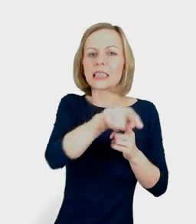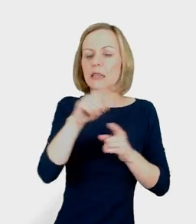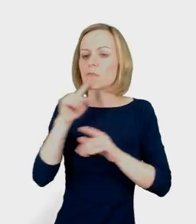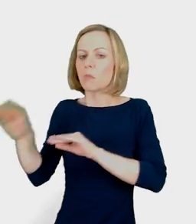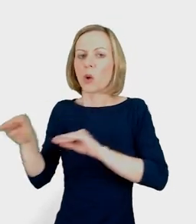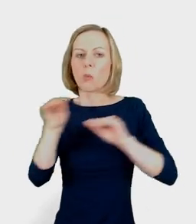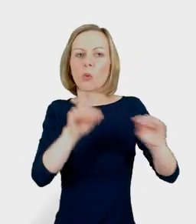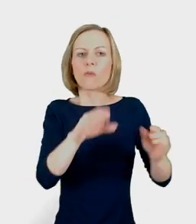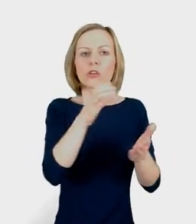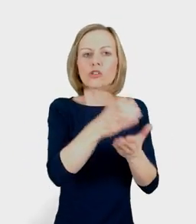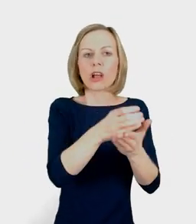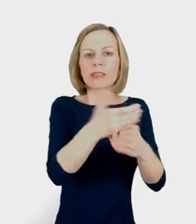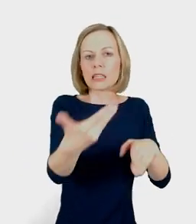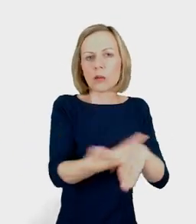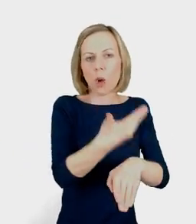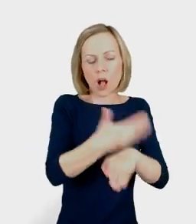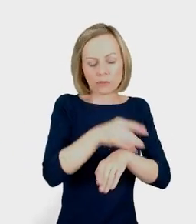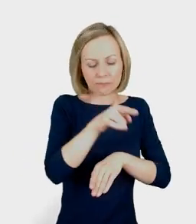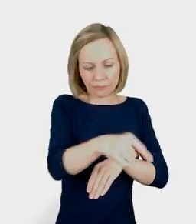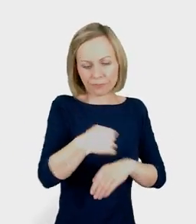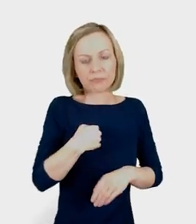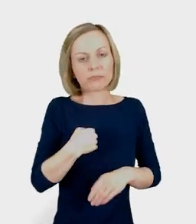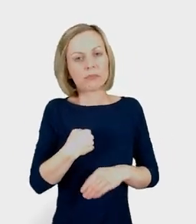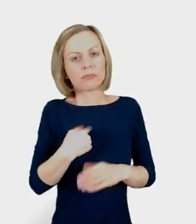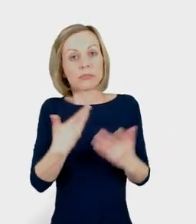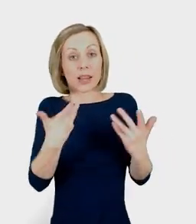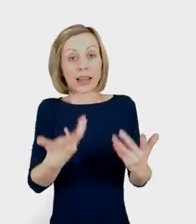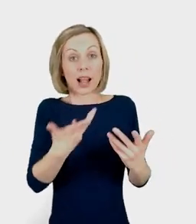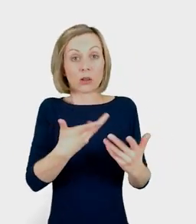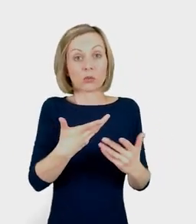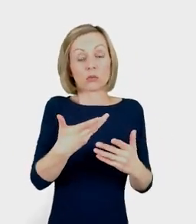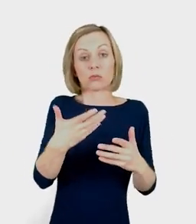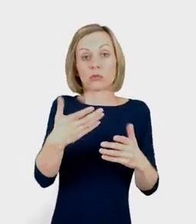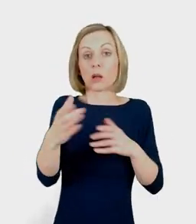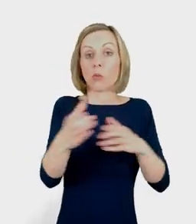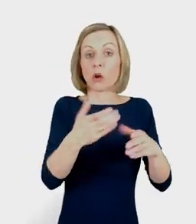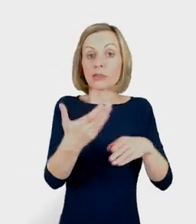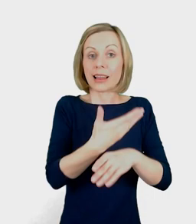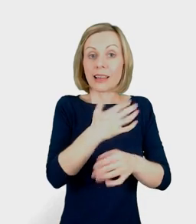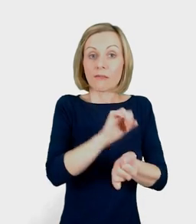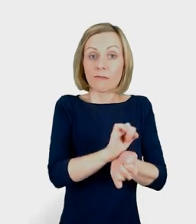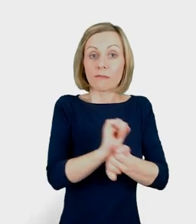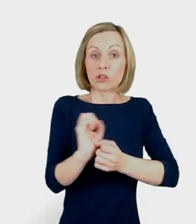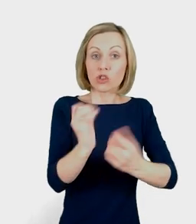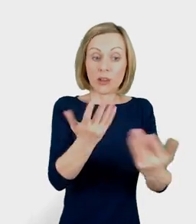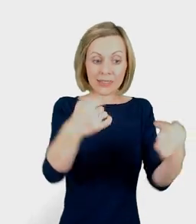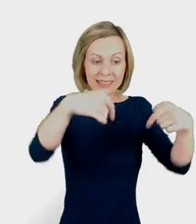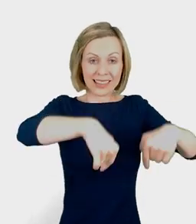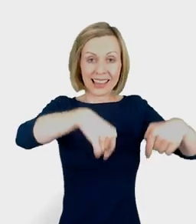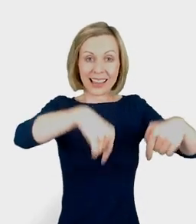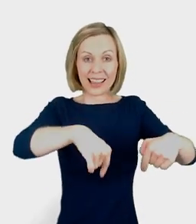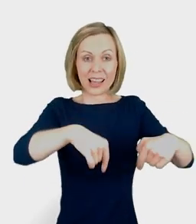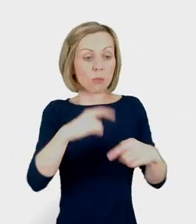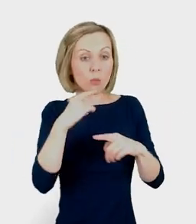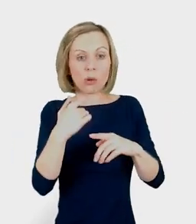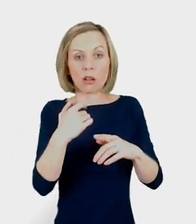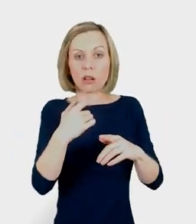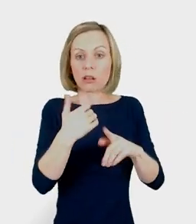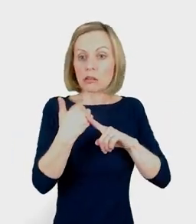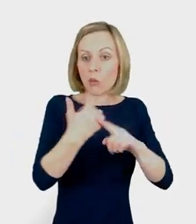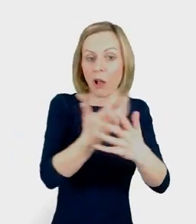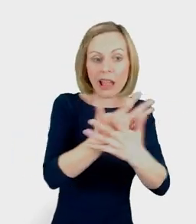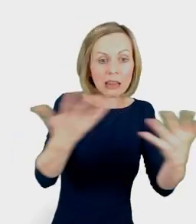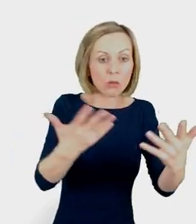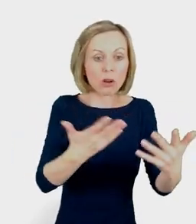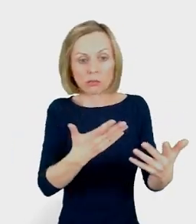I moved to the third sector. We have now a modern slavery service at The Passage, and we support victims of modern slavery who are homeless in